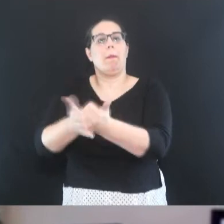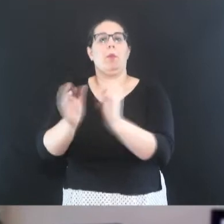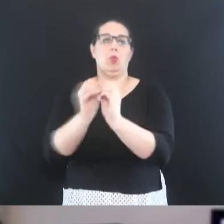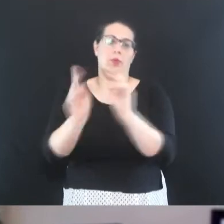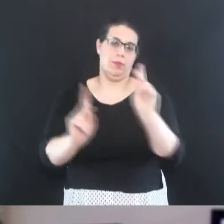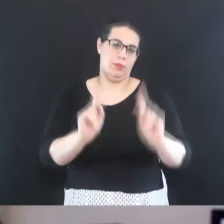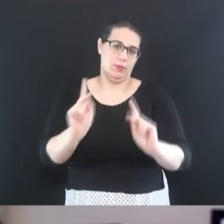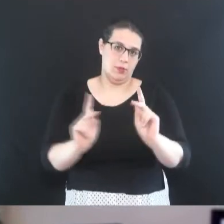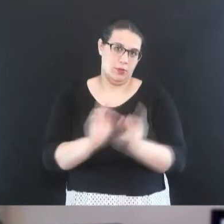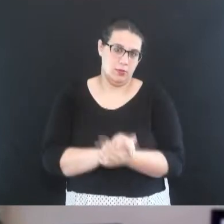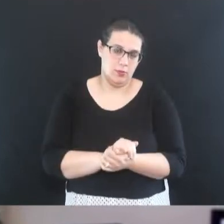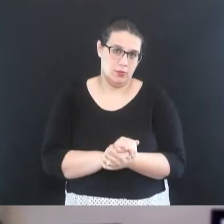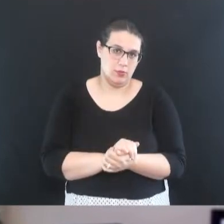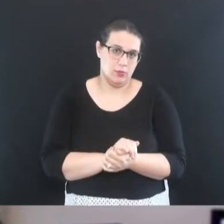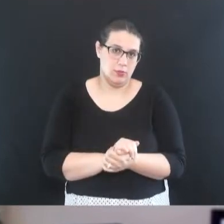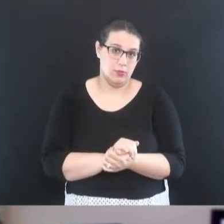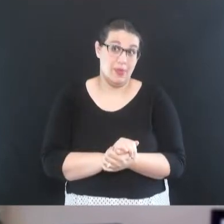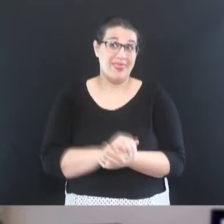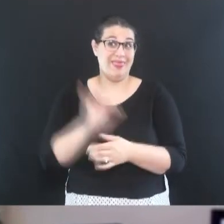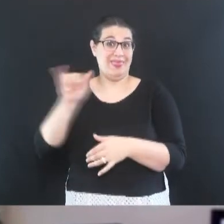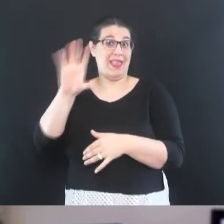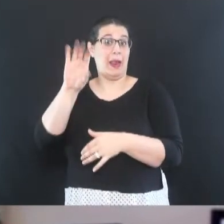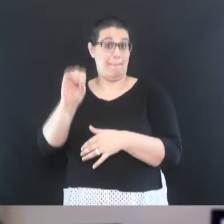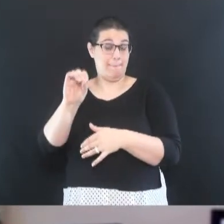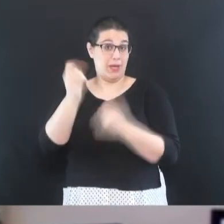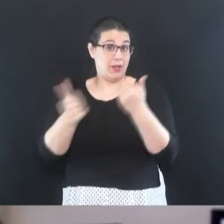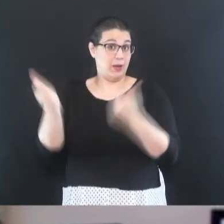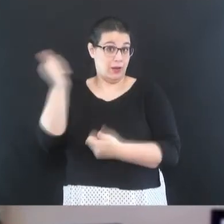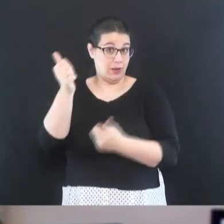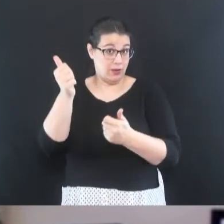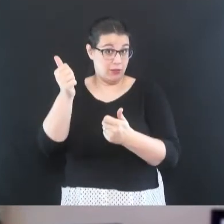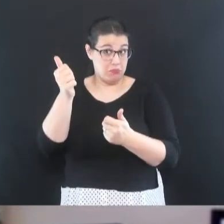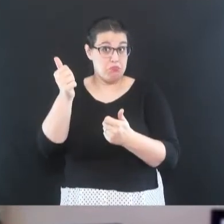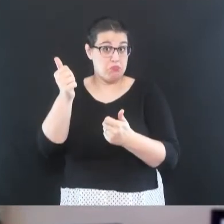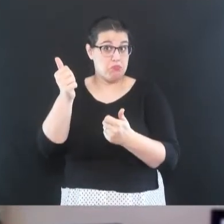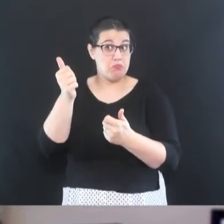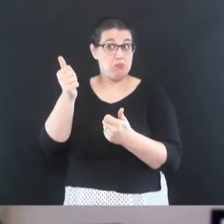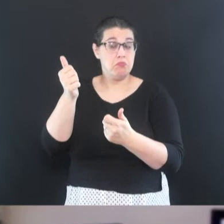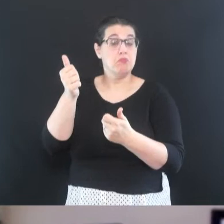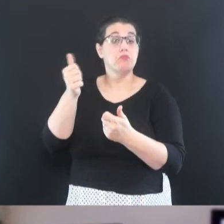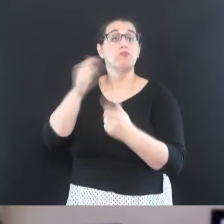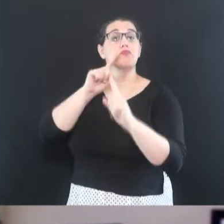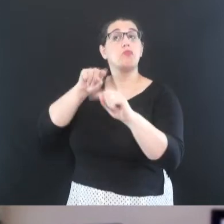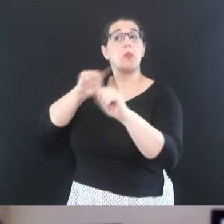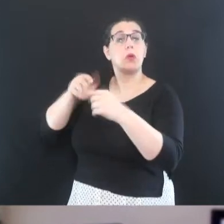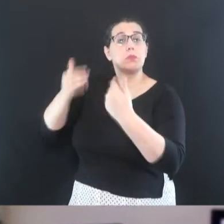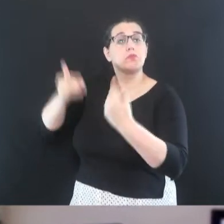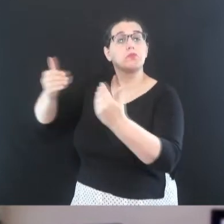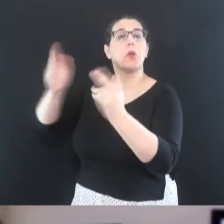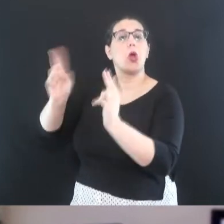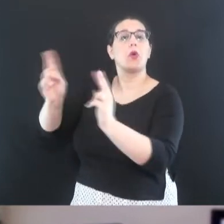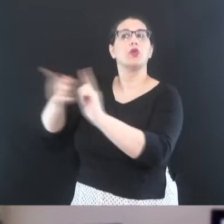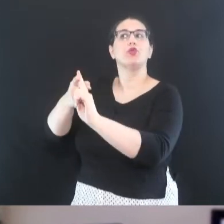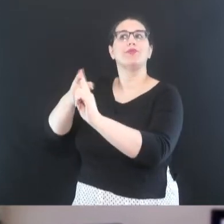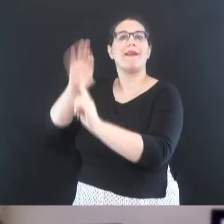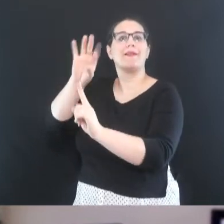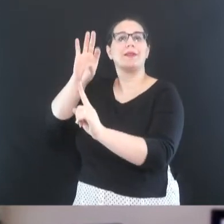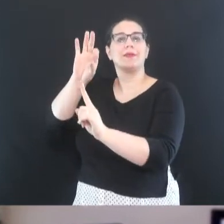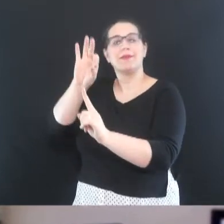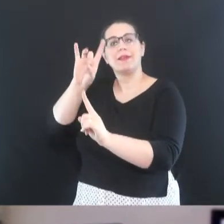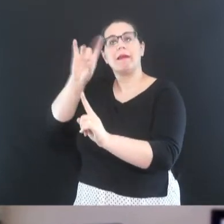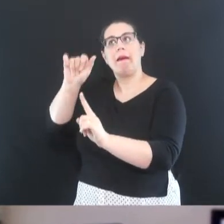is advancing these results, as I understand it, to the FDA. And so the presumption is the FDA will look at